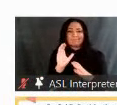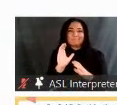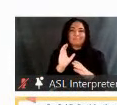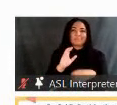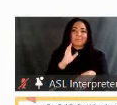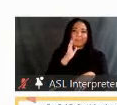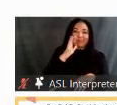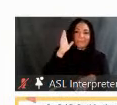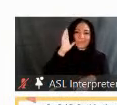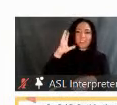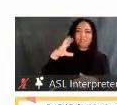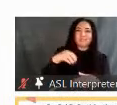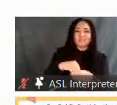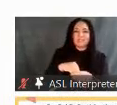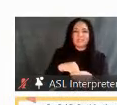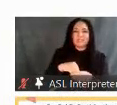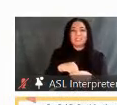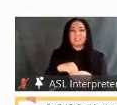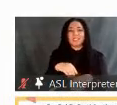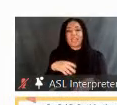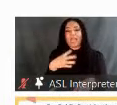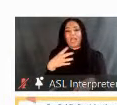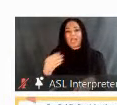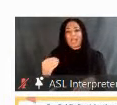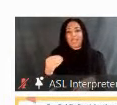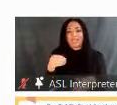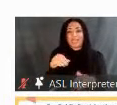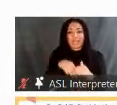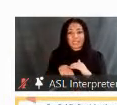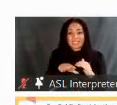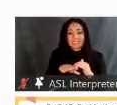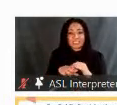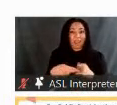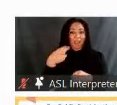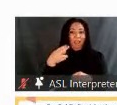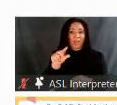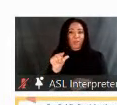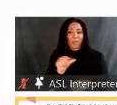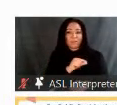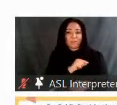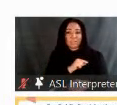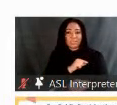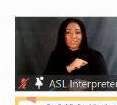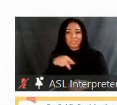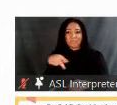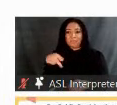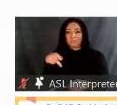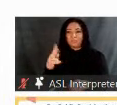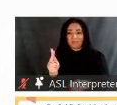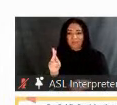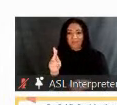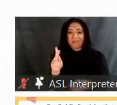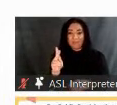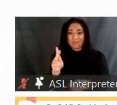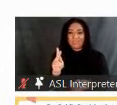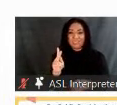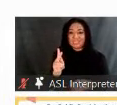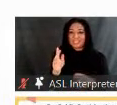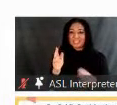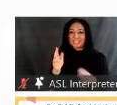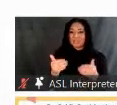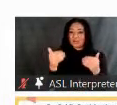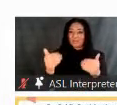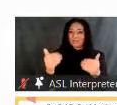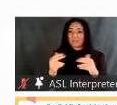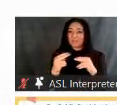families face in accessing high-quality pre-K programs, informing the following questions. And Caitlin, if you could advance to the slide with